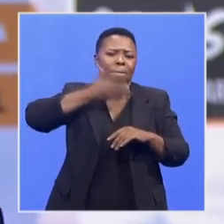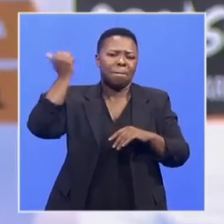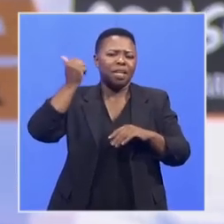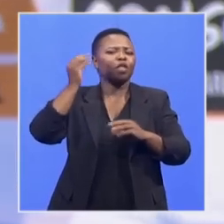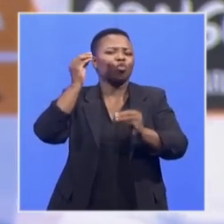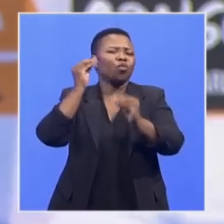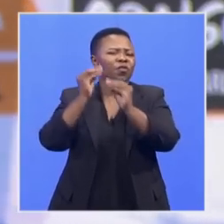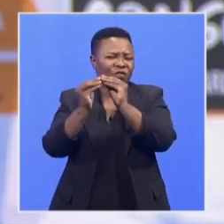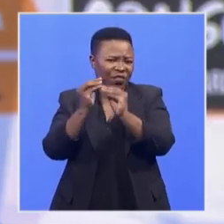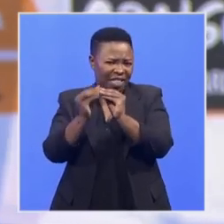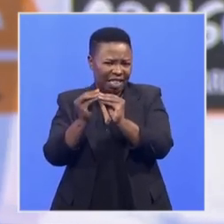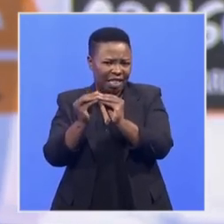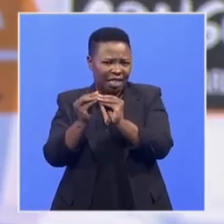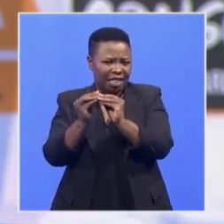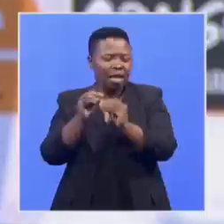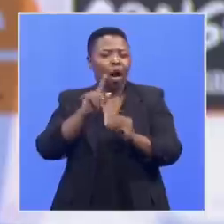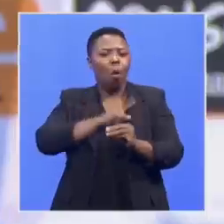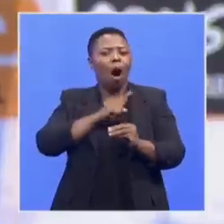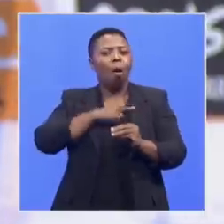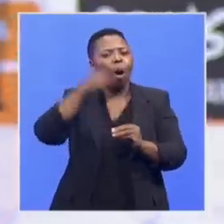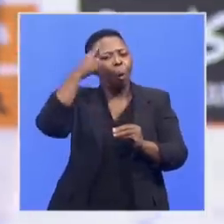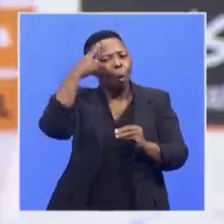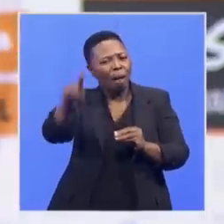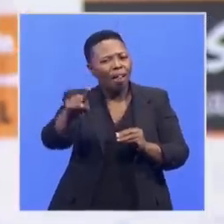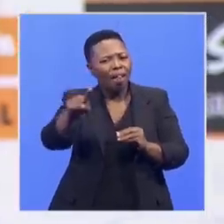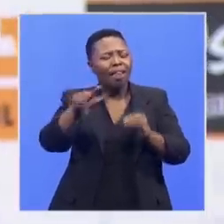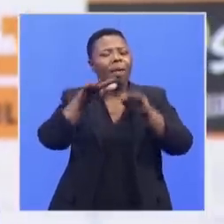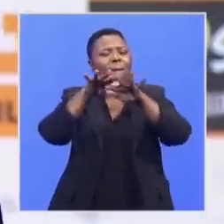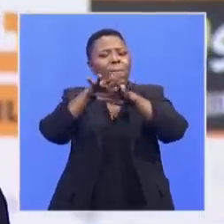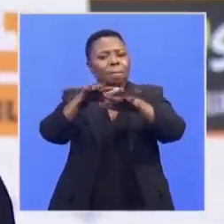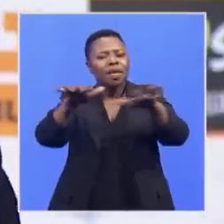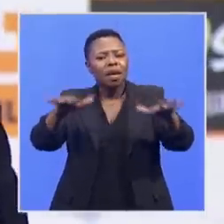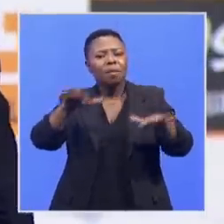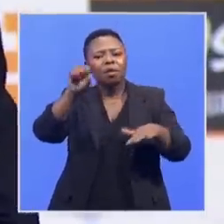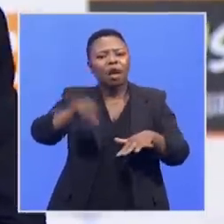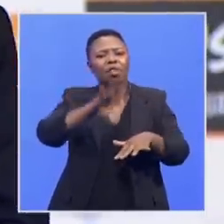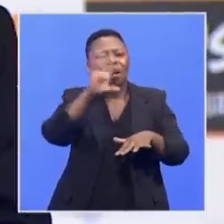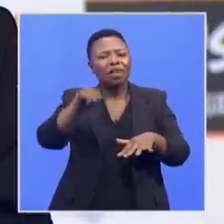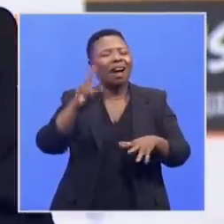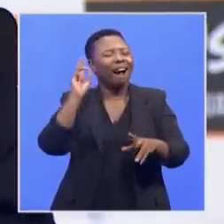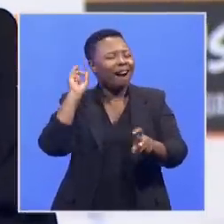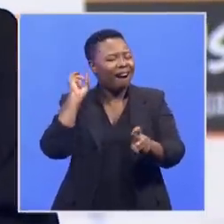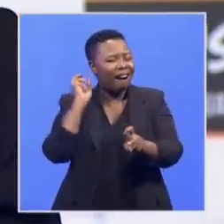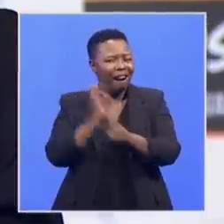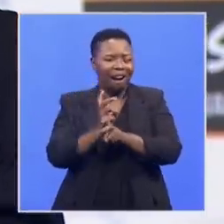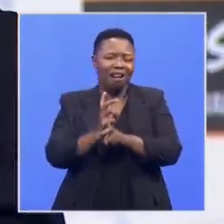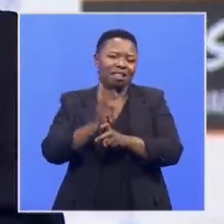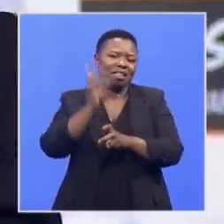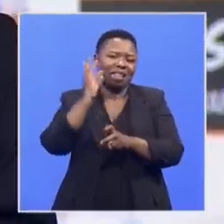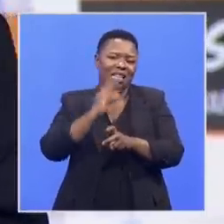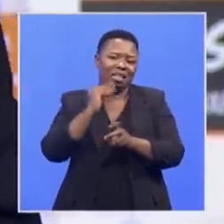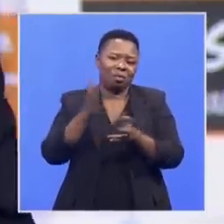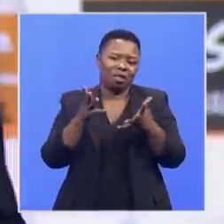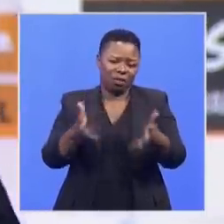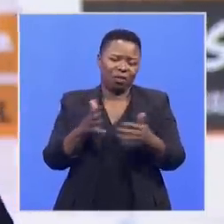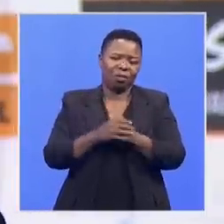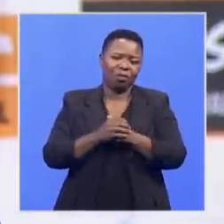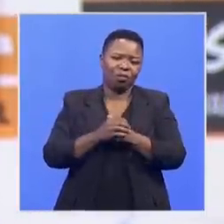a itse gore batho ba heso ba phela ka thata. Our country has been